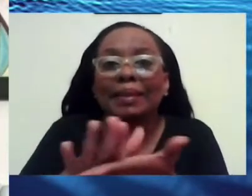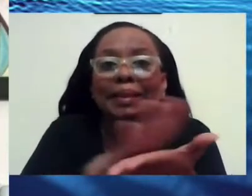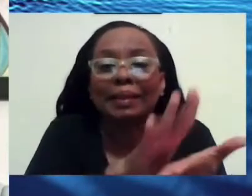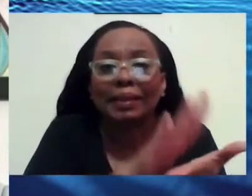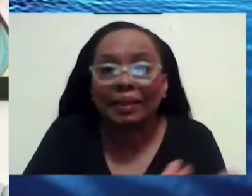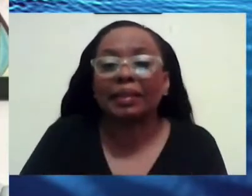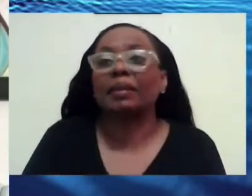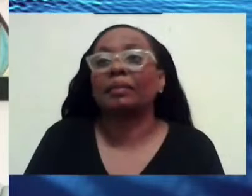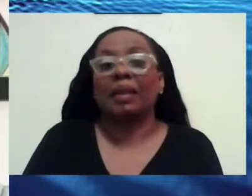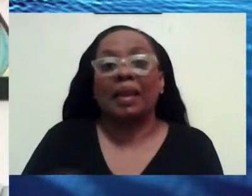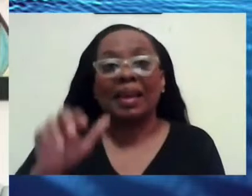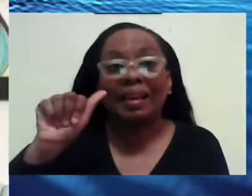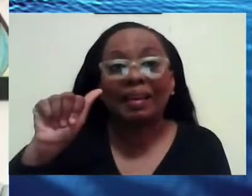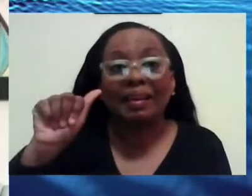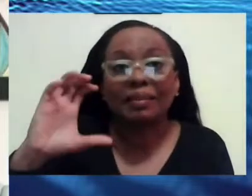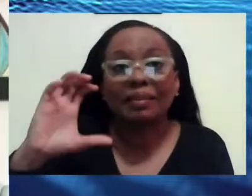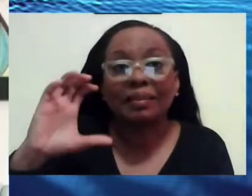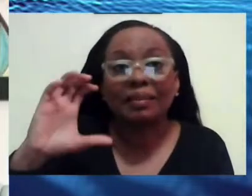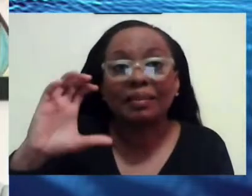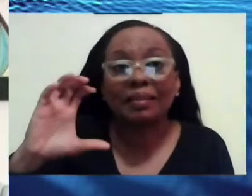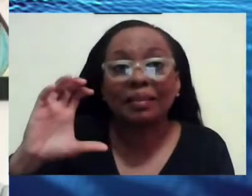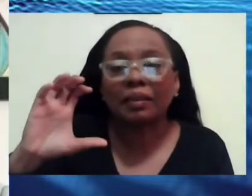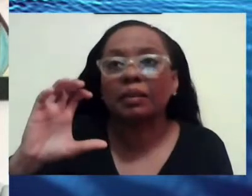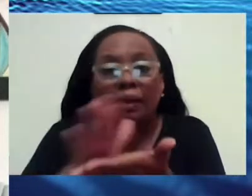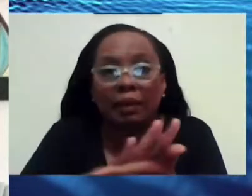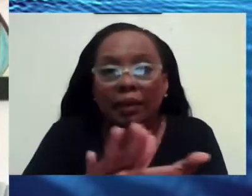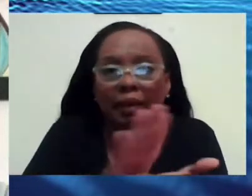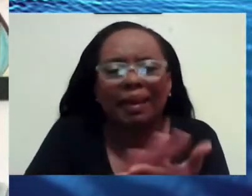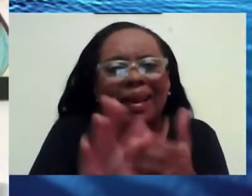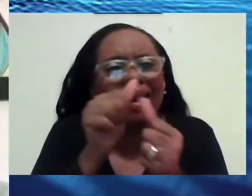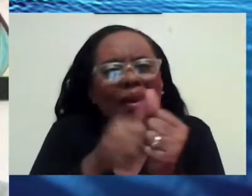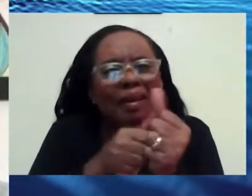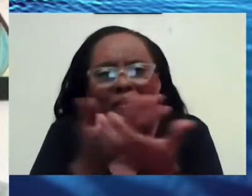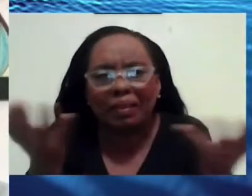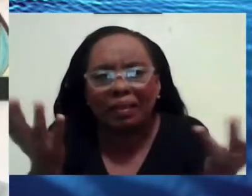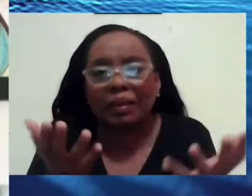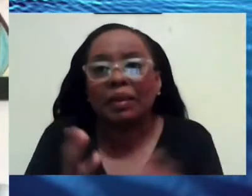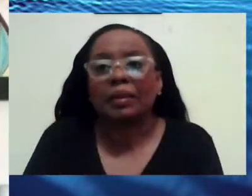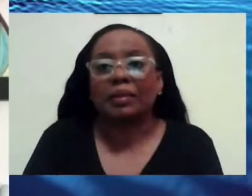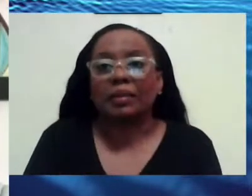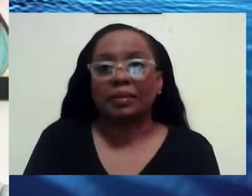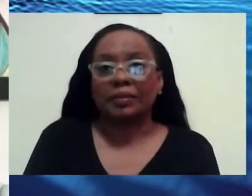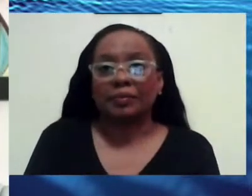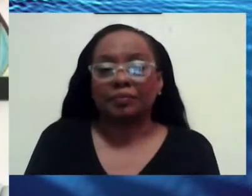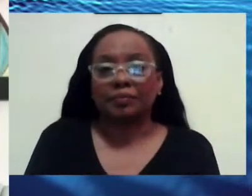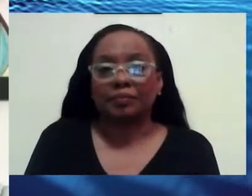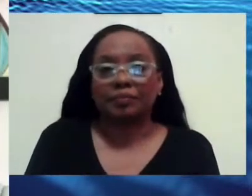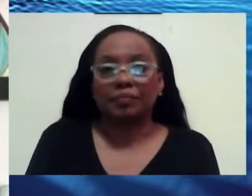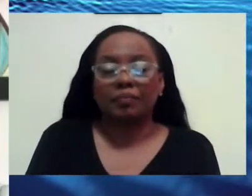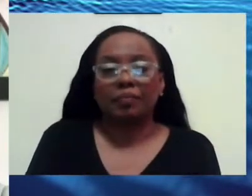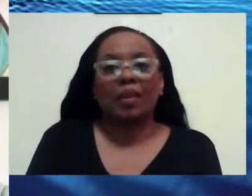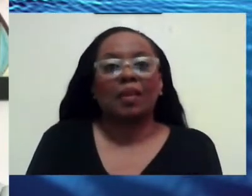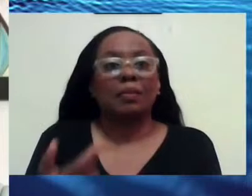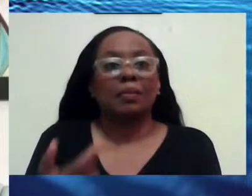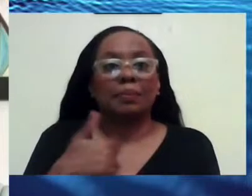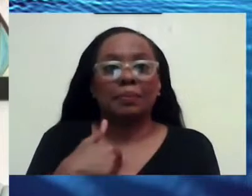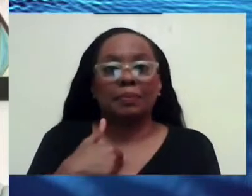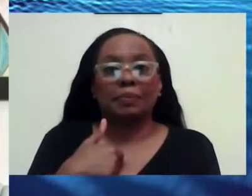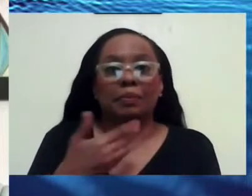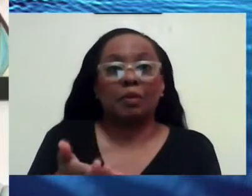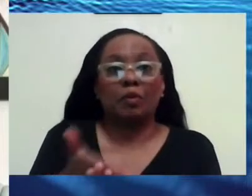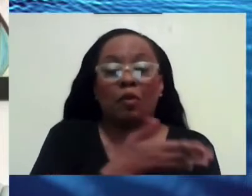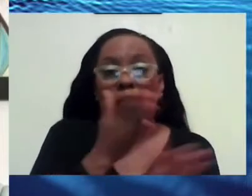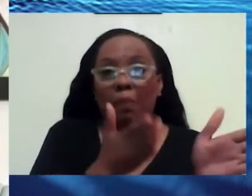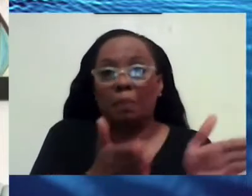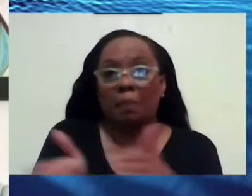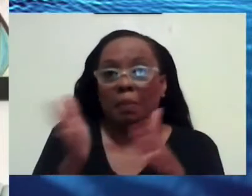the entire gambit of things that prepare us for the school plan. I had also a few tours that were planned of some of the schools that